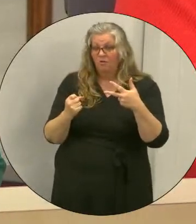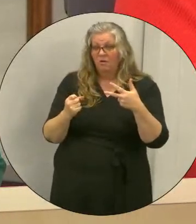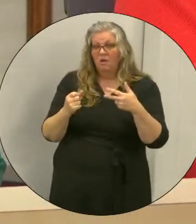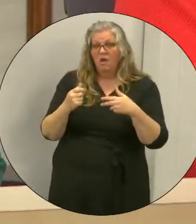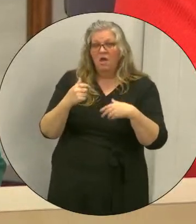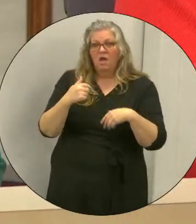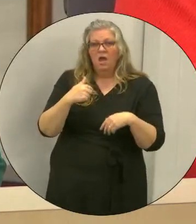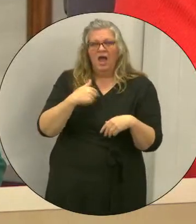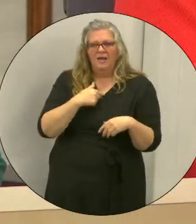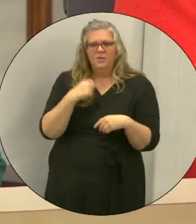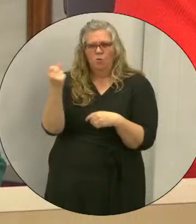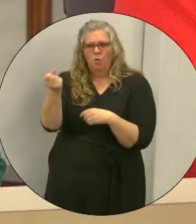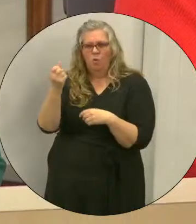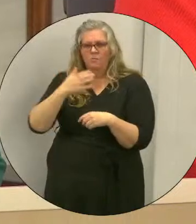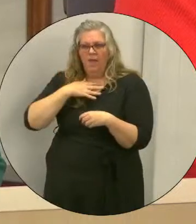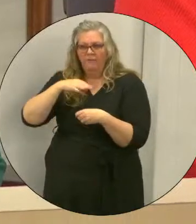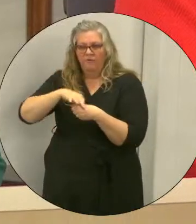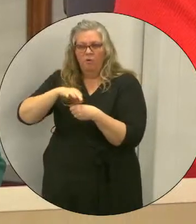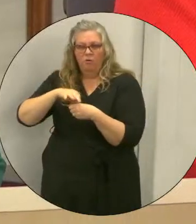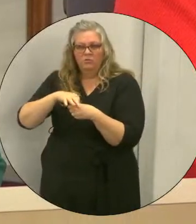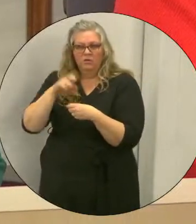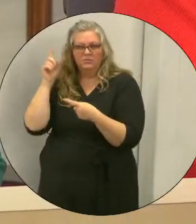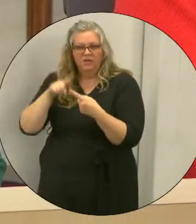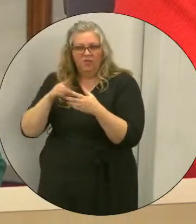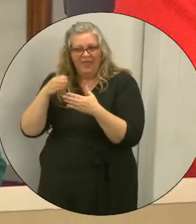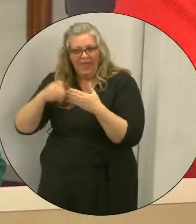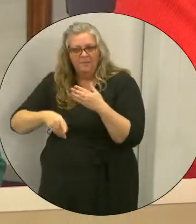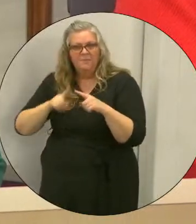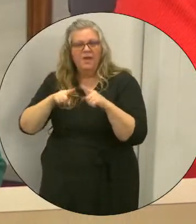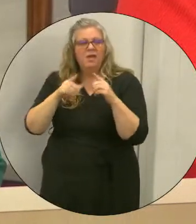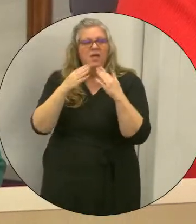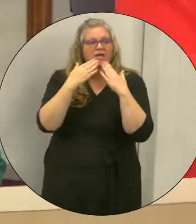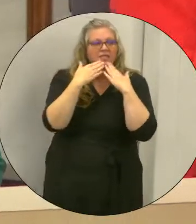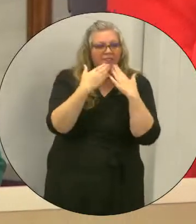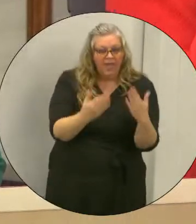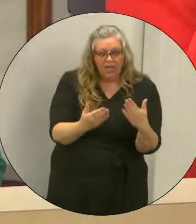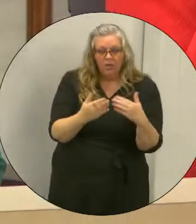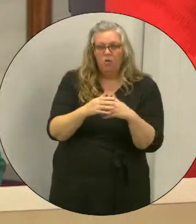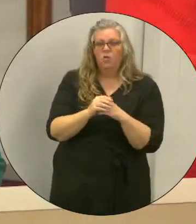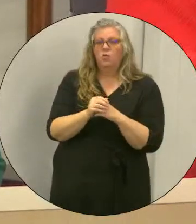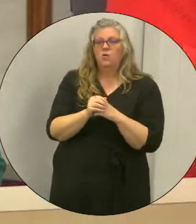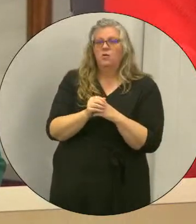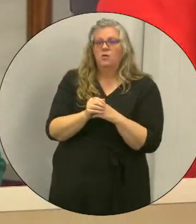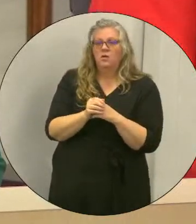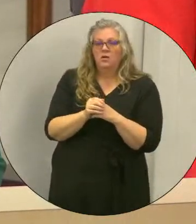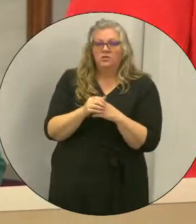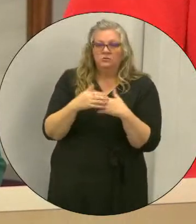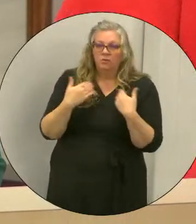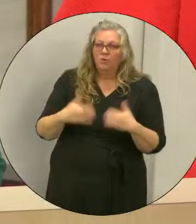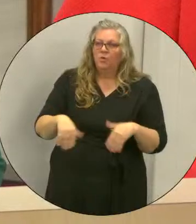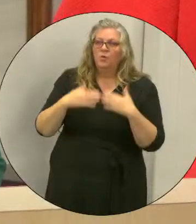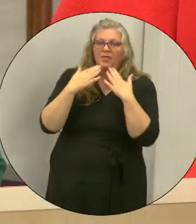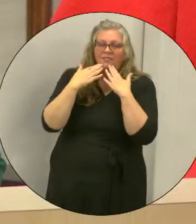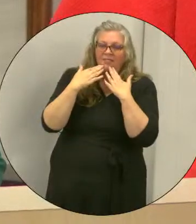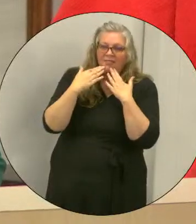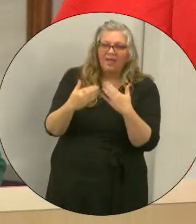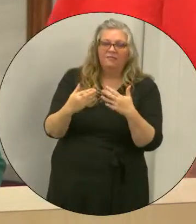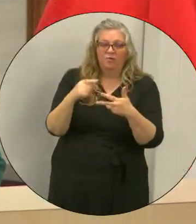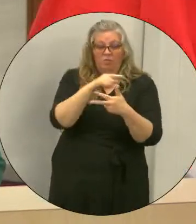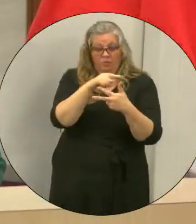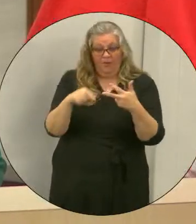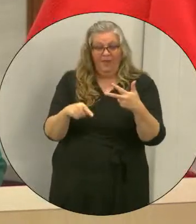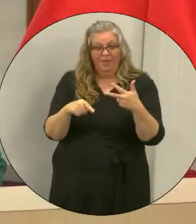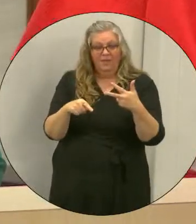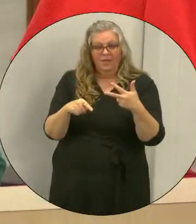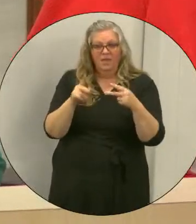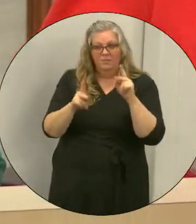vote until the end, but thank you, and I'm really grateful that we have 3 people that we could